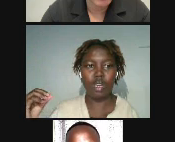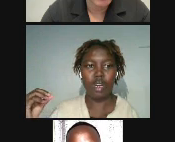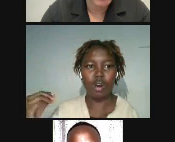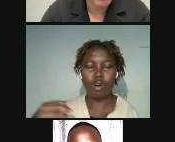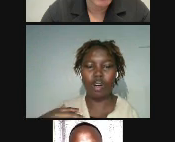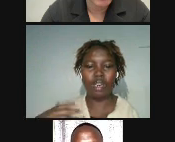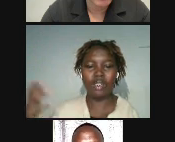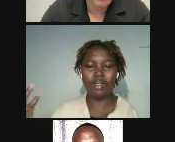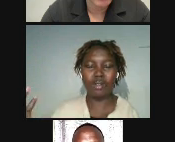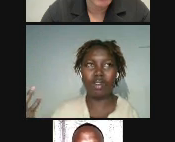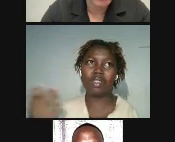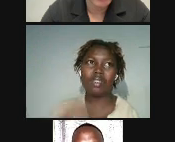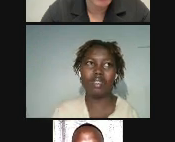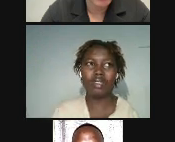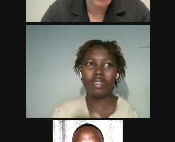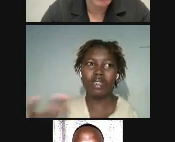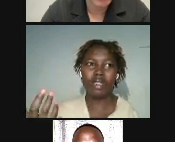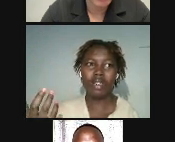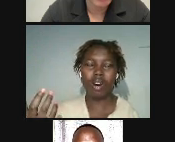to go,